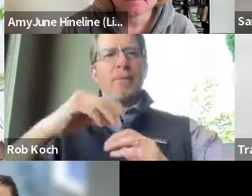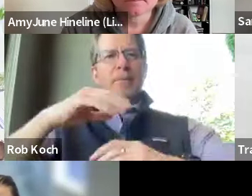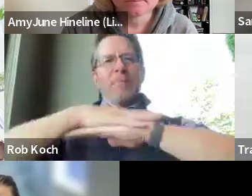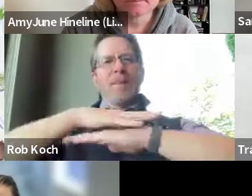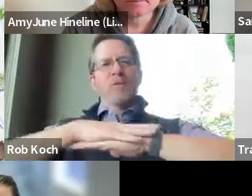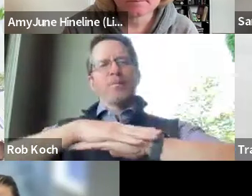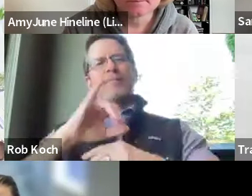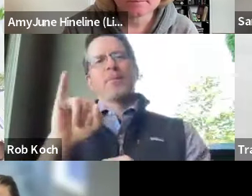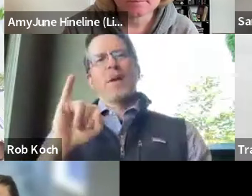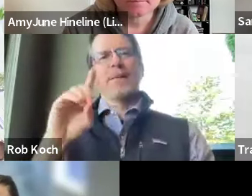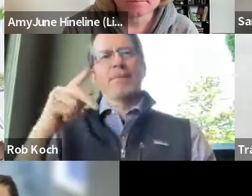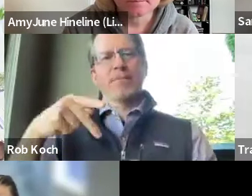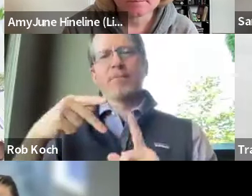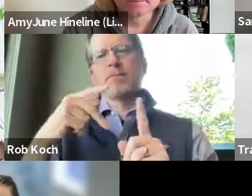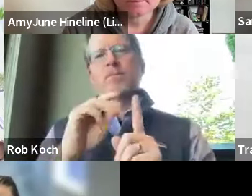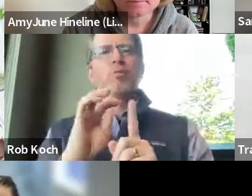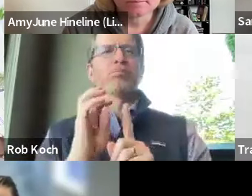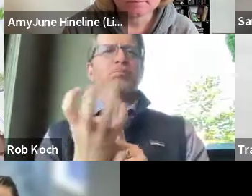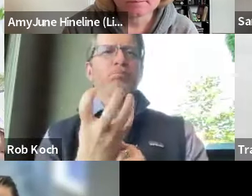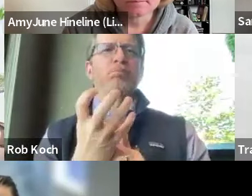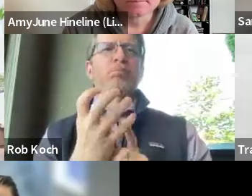internal development platform.